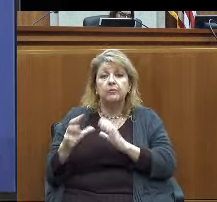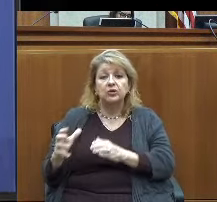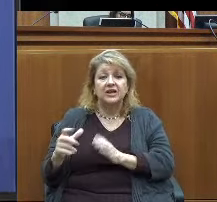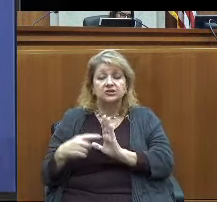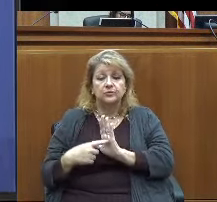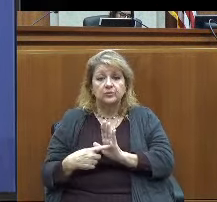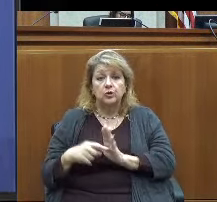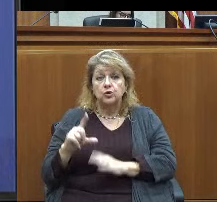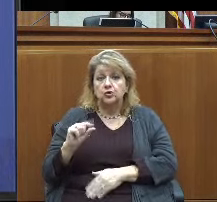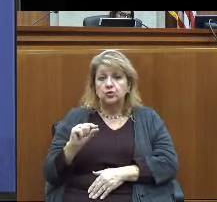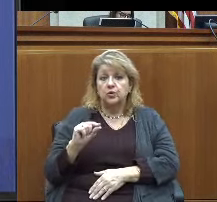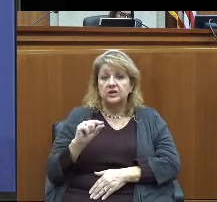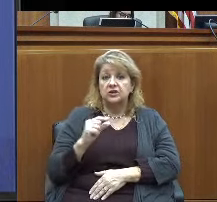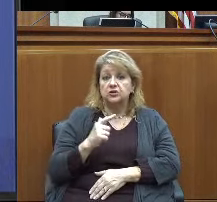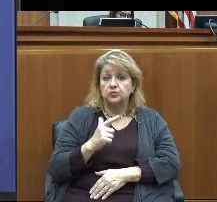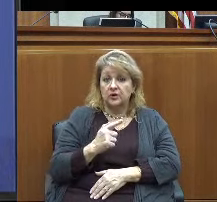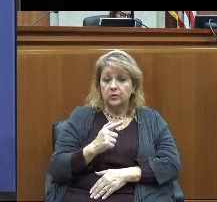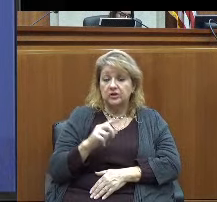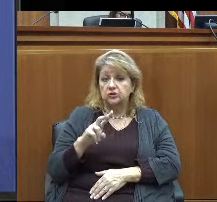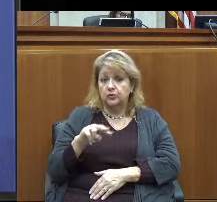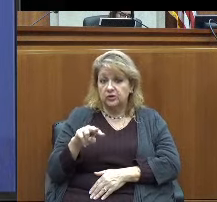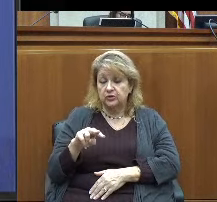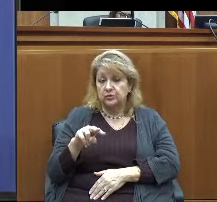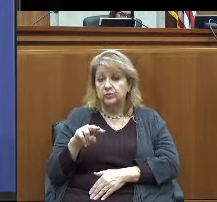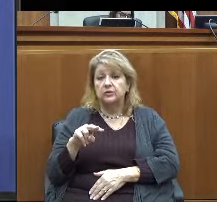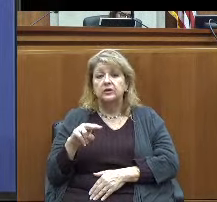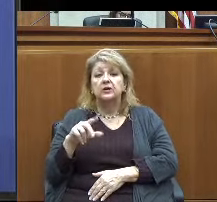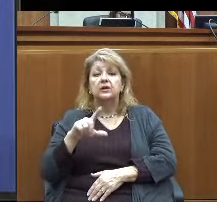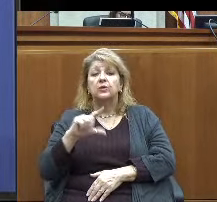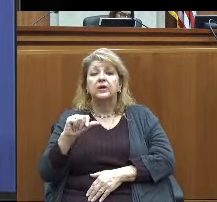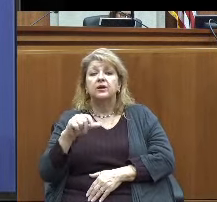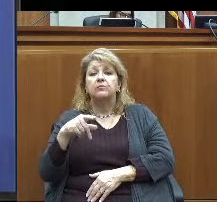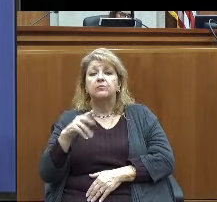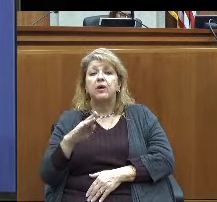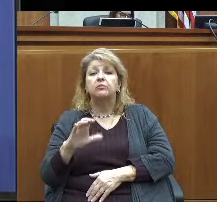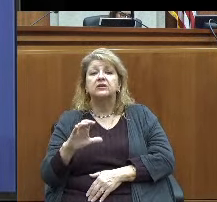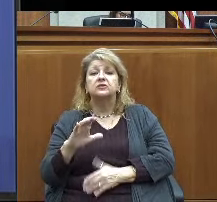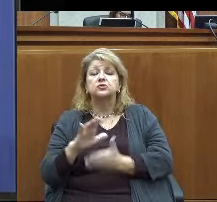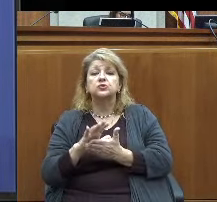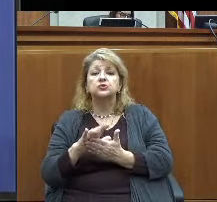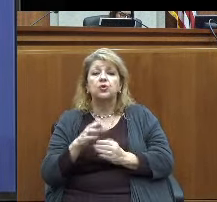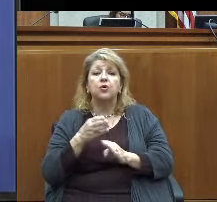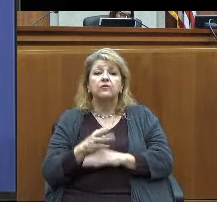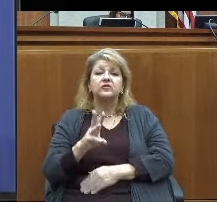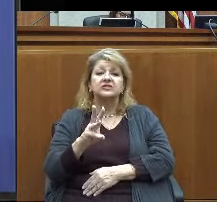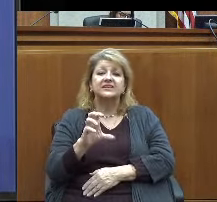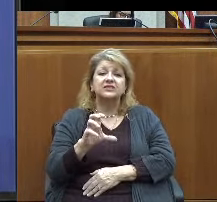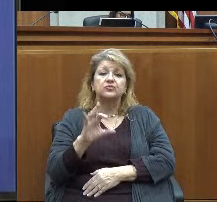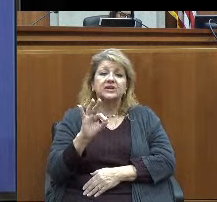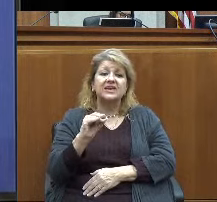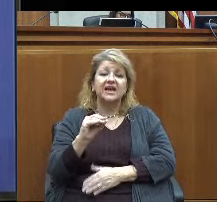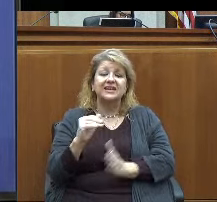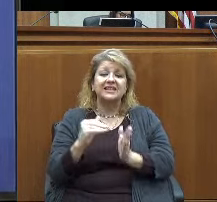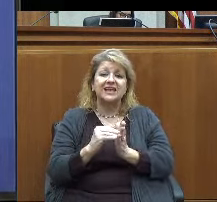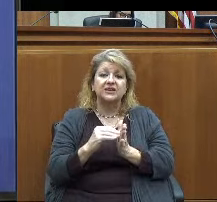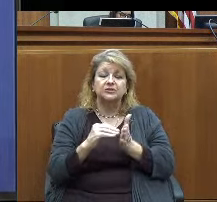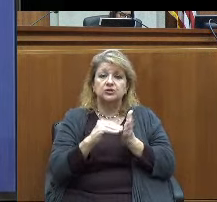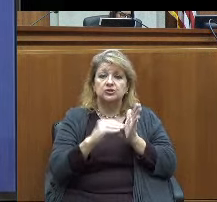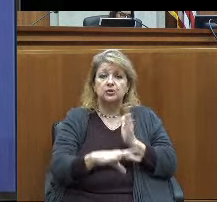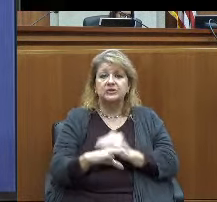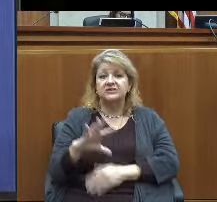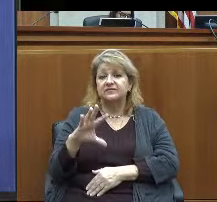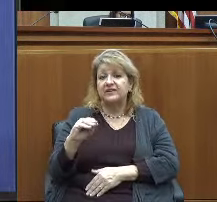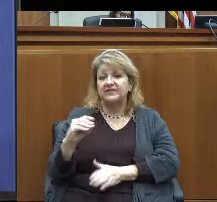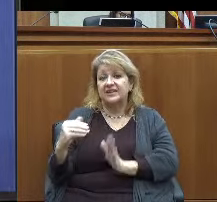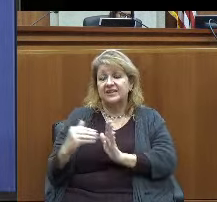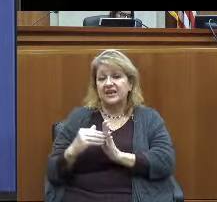In 2021-2022, Louisiana public schools were home to over 690,000 students and 50,000